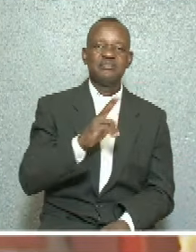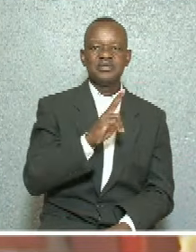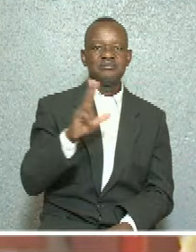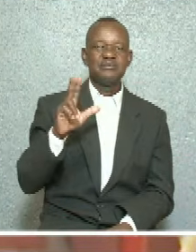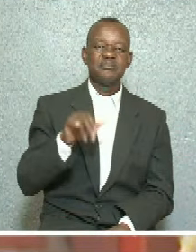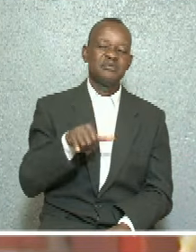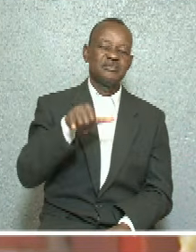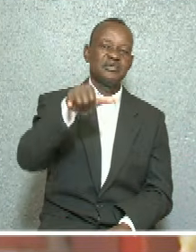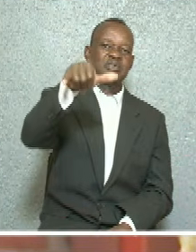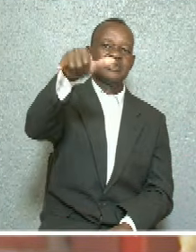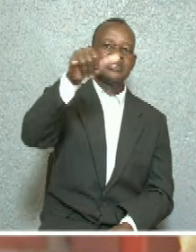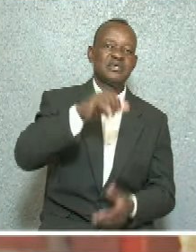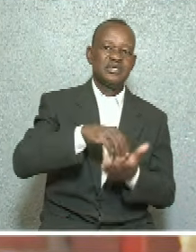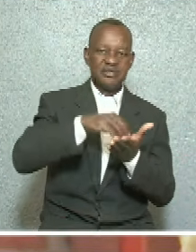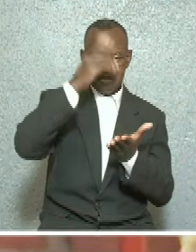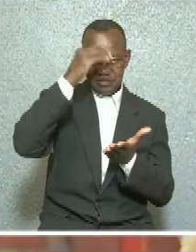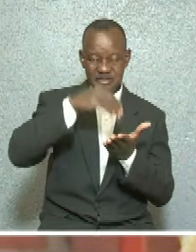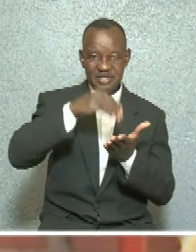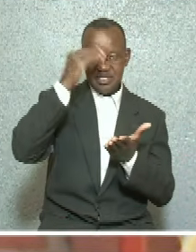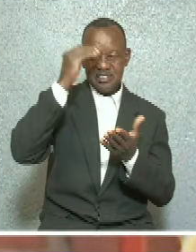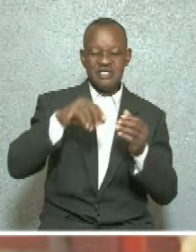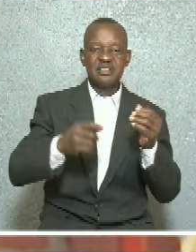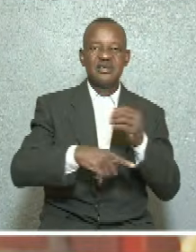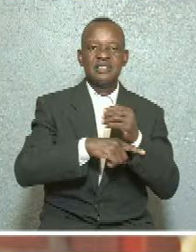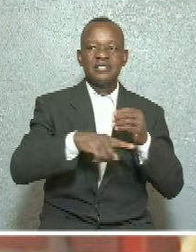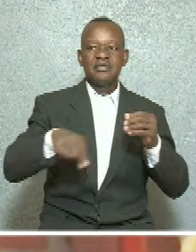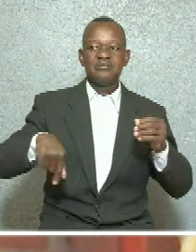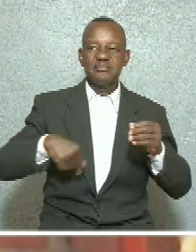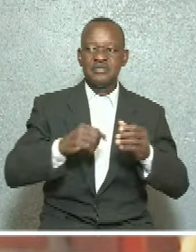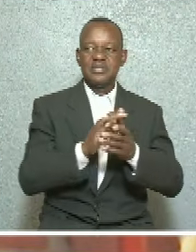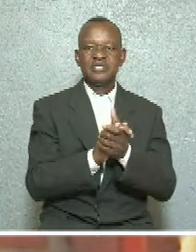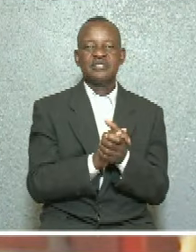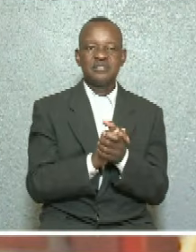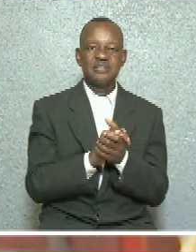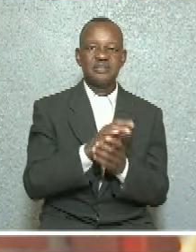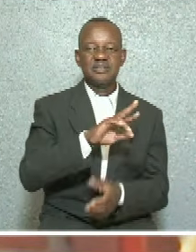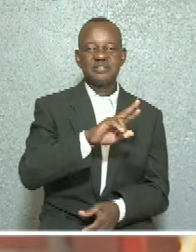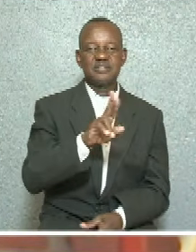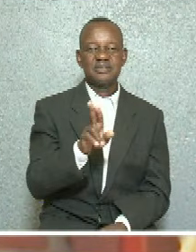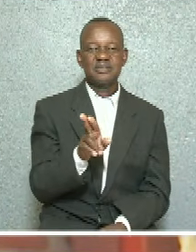the NNOC. I don't know if you guys know what is NNOC. NNOC is the